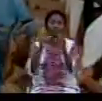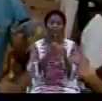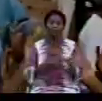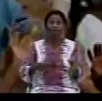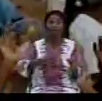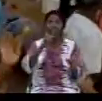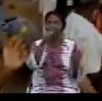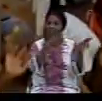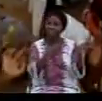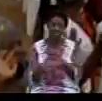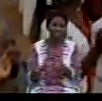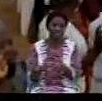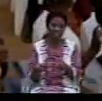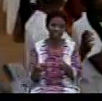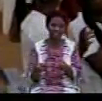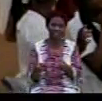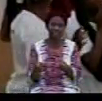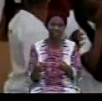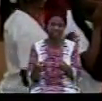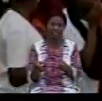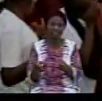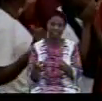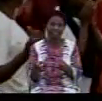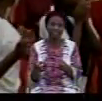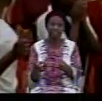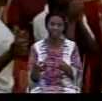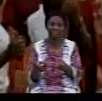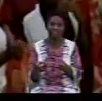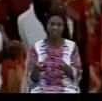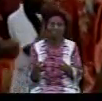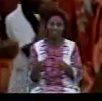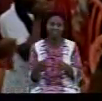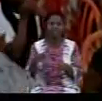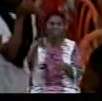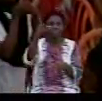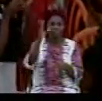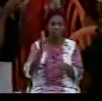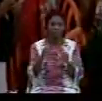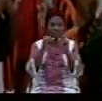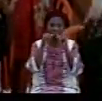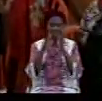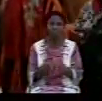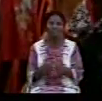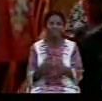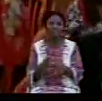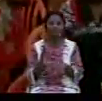God bless you. You may be seated.